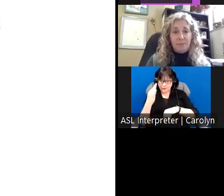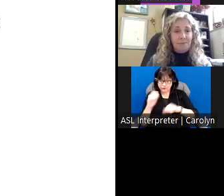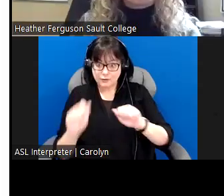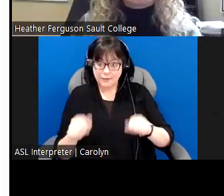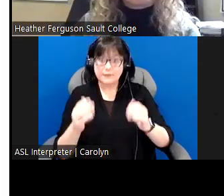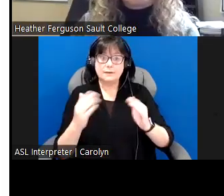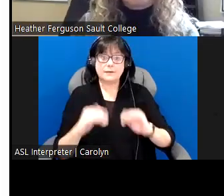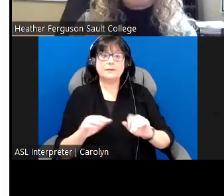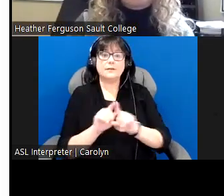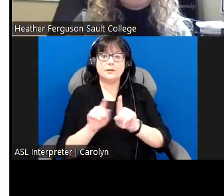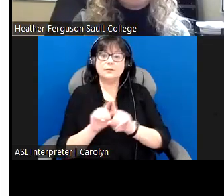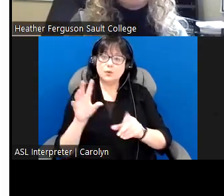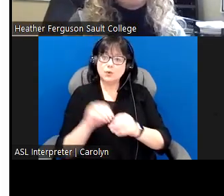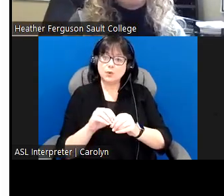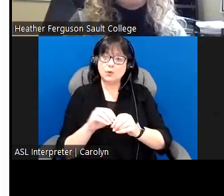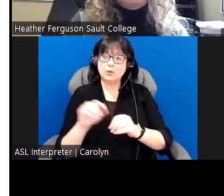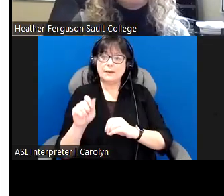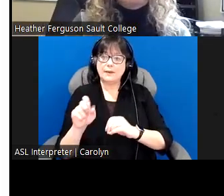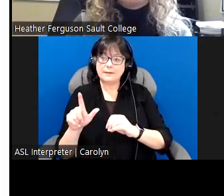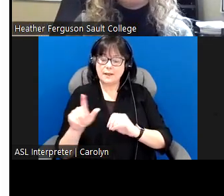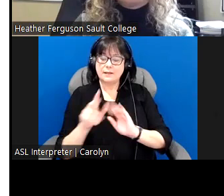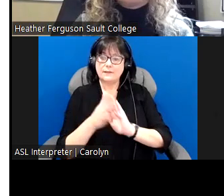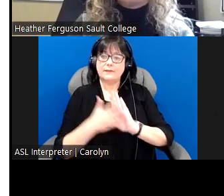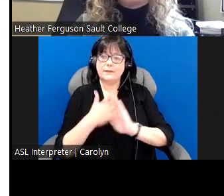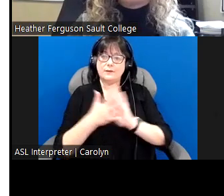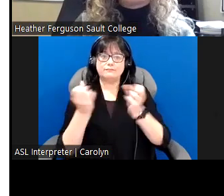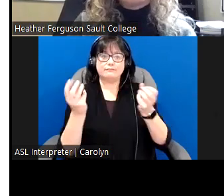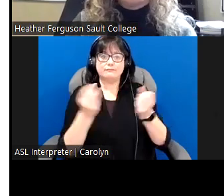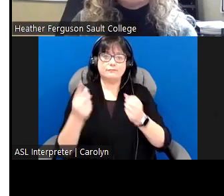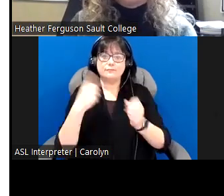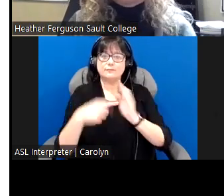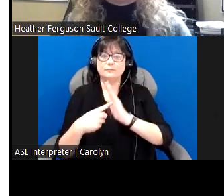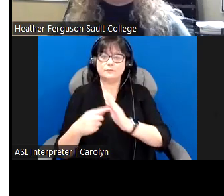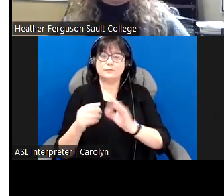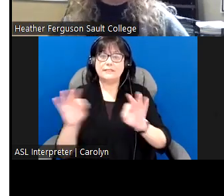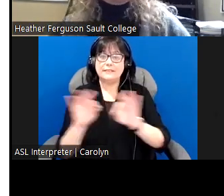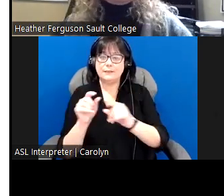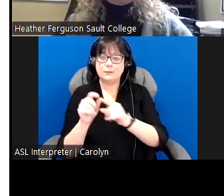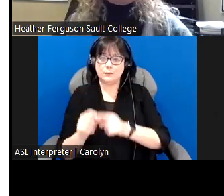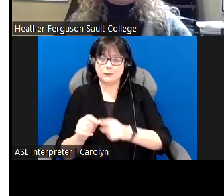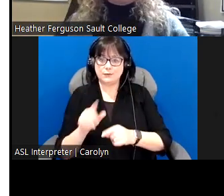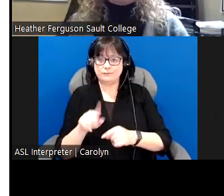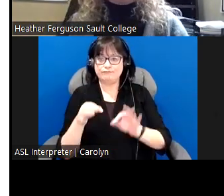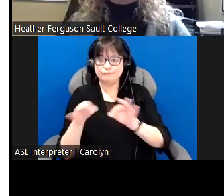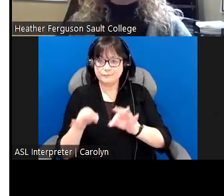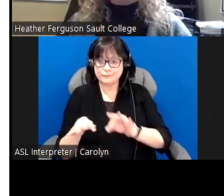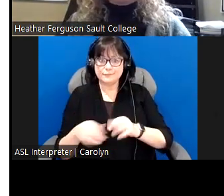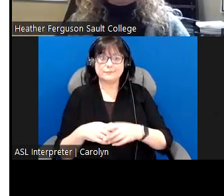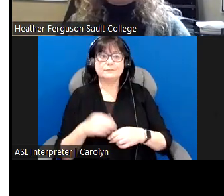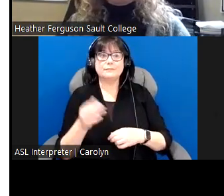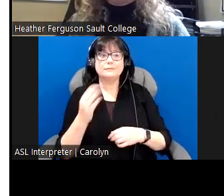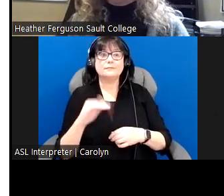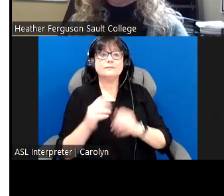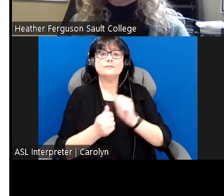keywords. So most of the college LBS and academic